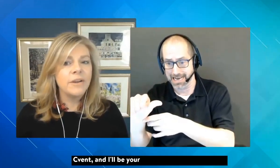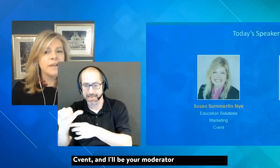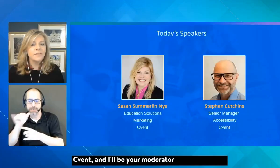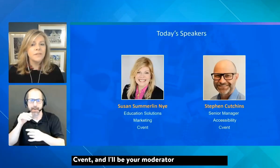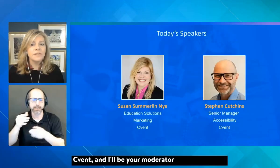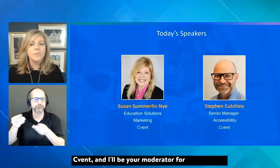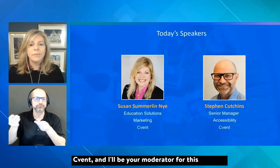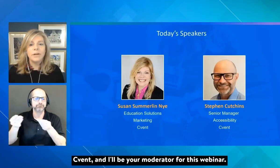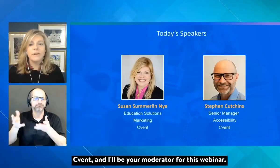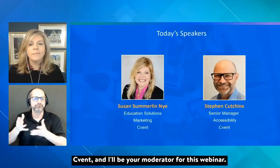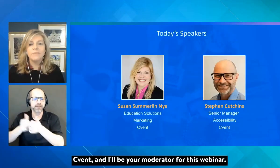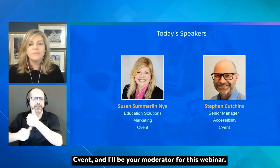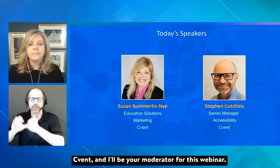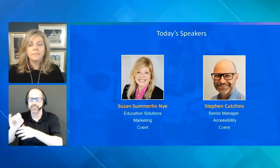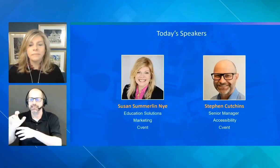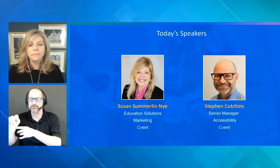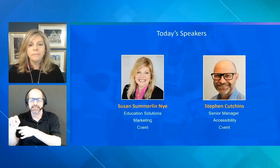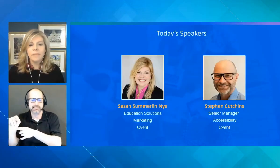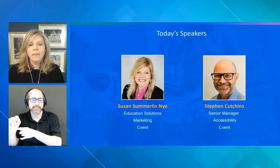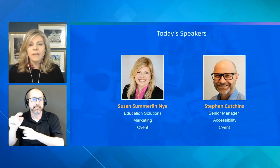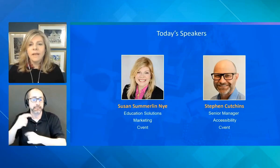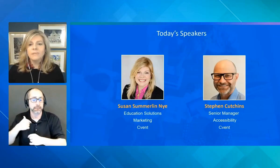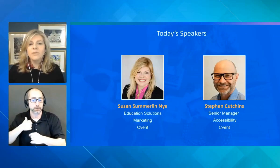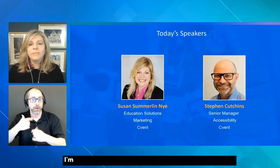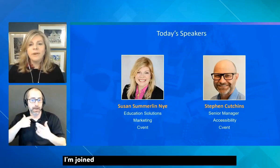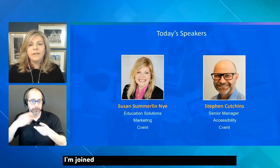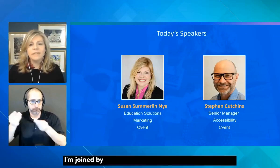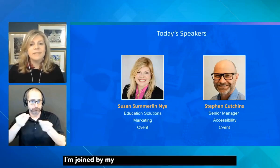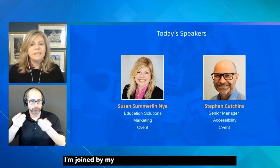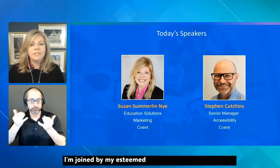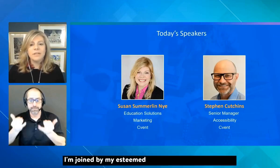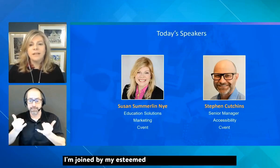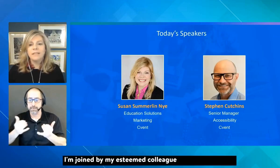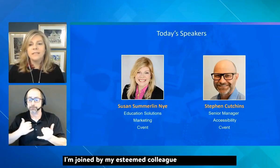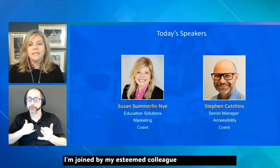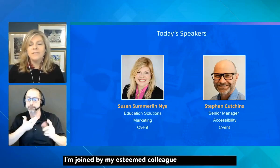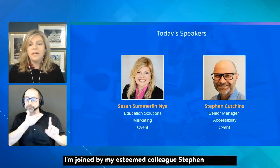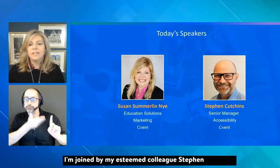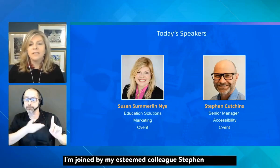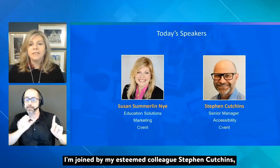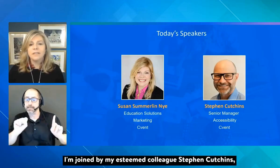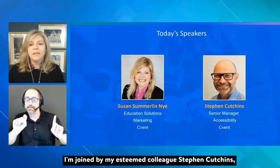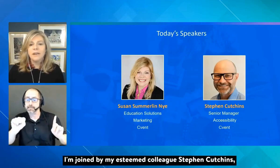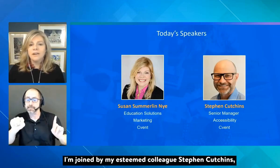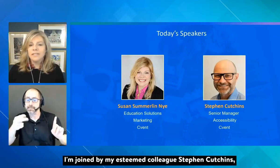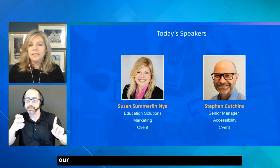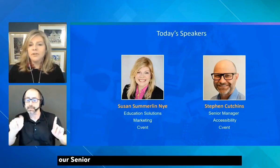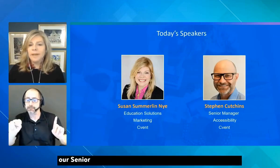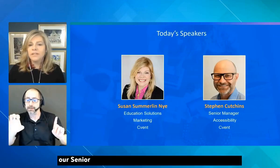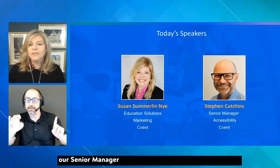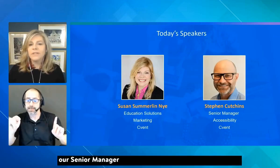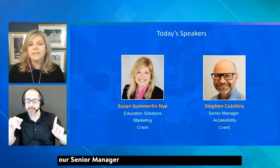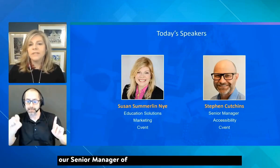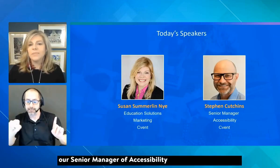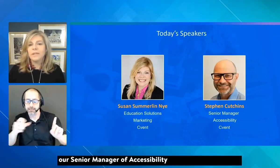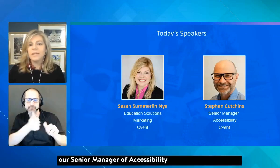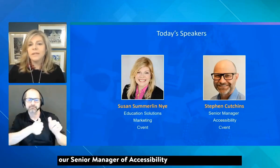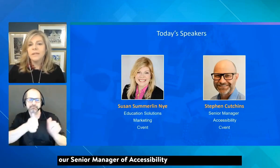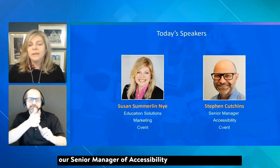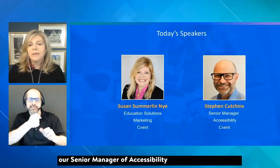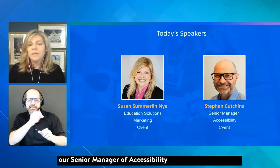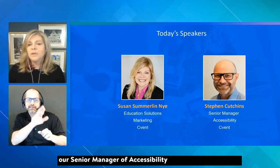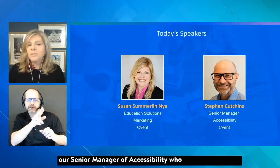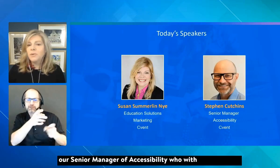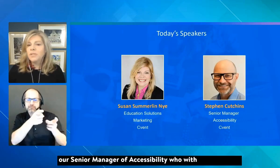your moderator for this webinar. I'm joined by my esteemed colleague, Stephen Cutchins, our Senior Manager of